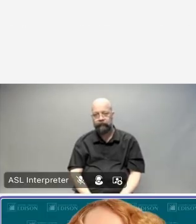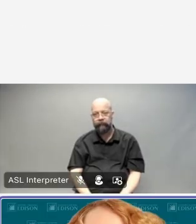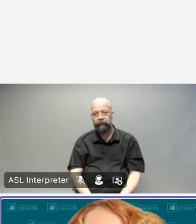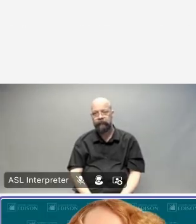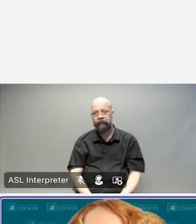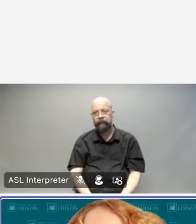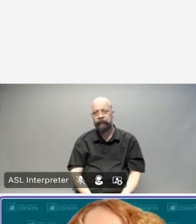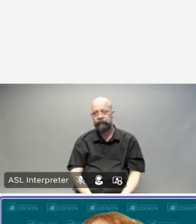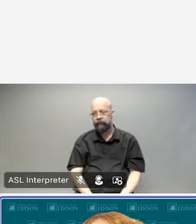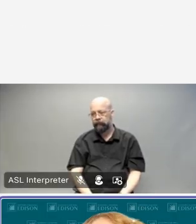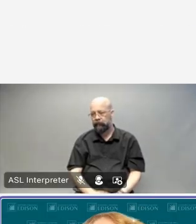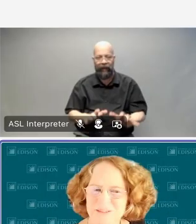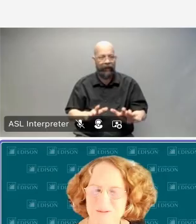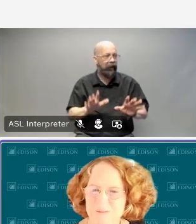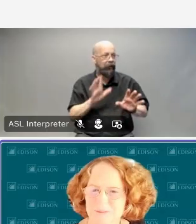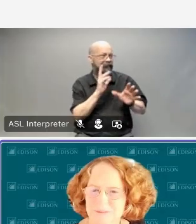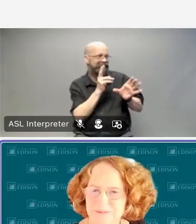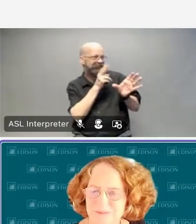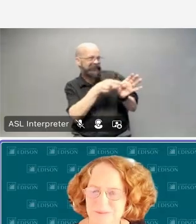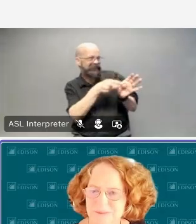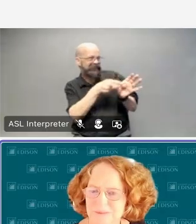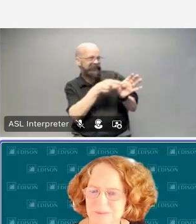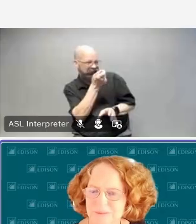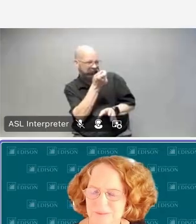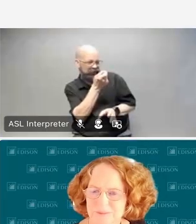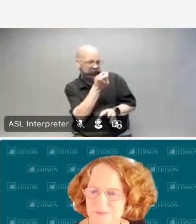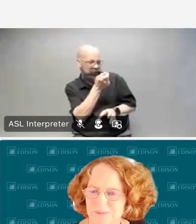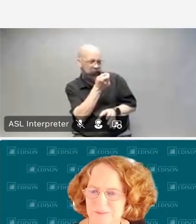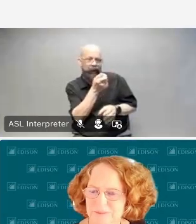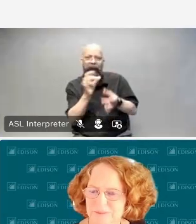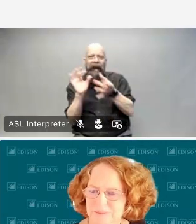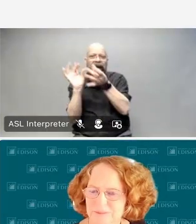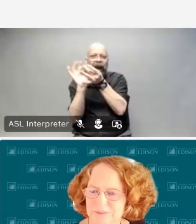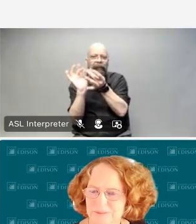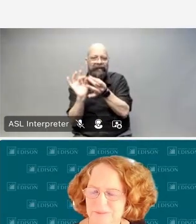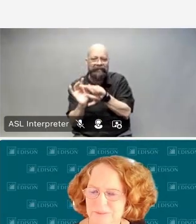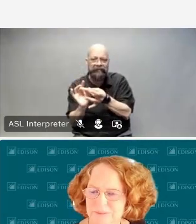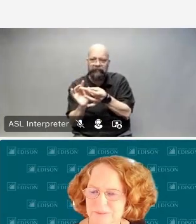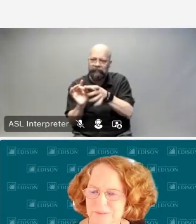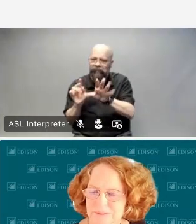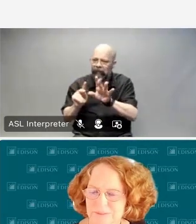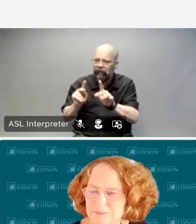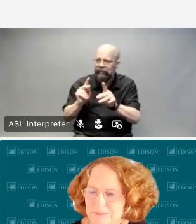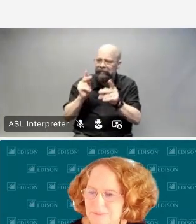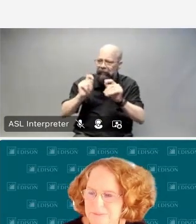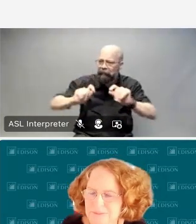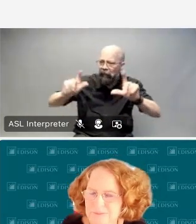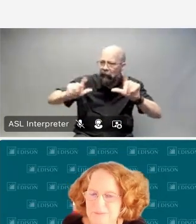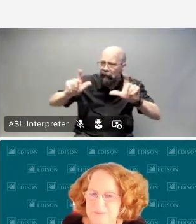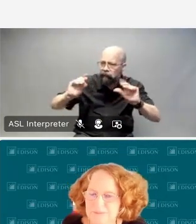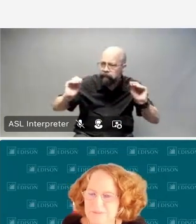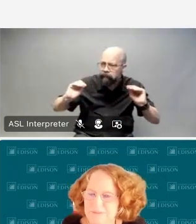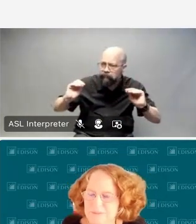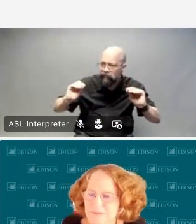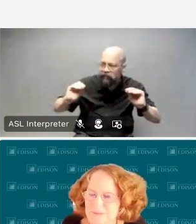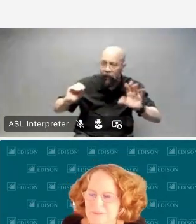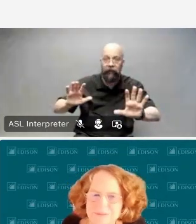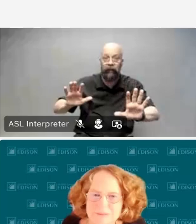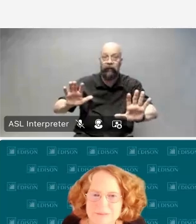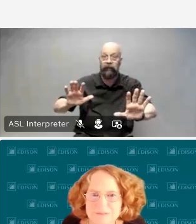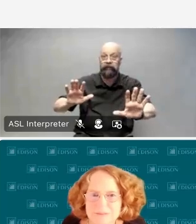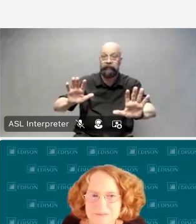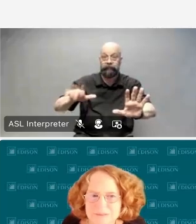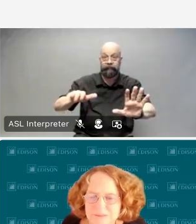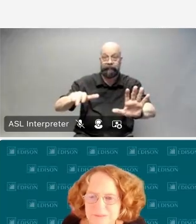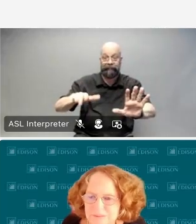Tom. Sorry, Jude, real quick, I'm going to jump in. We've received a couple comments that some people are having a hard time seeing the slides. If that's the case, the best